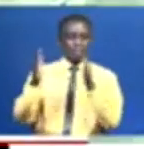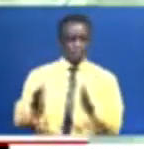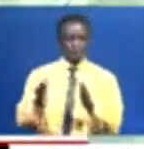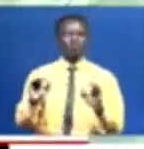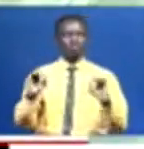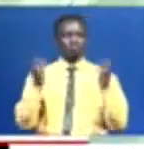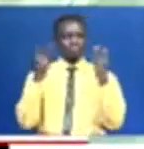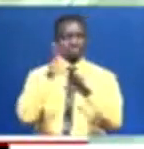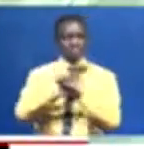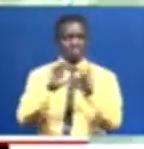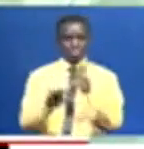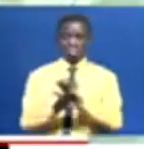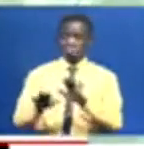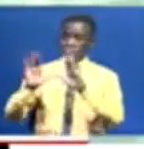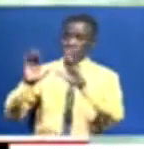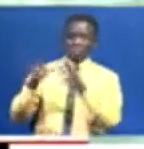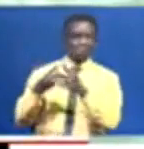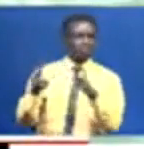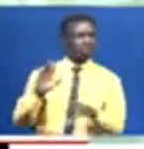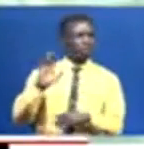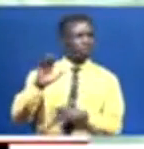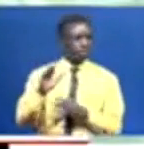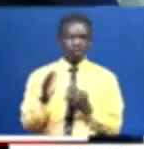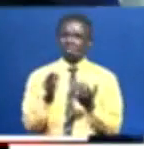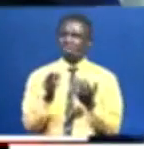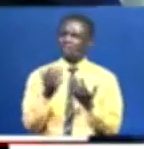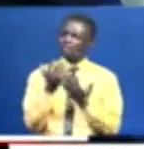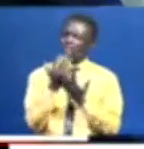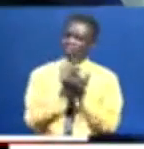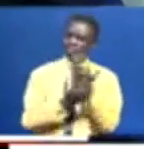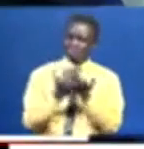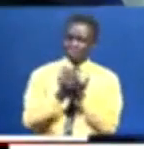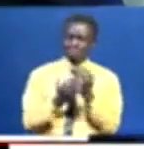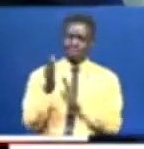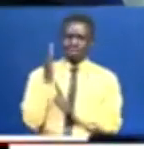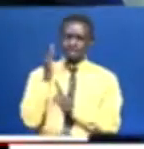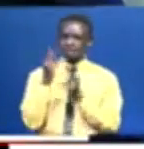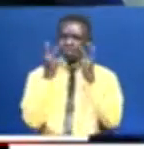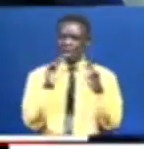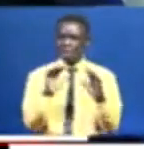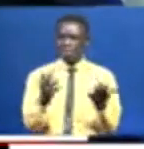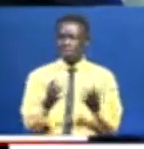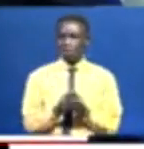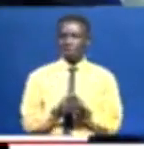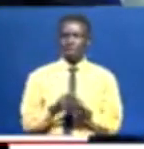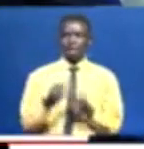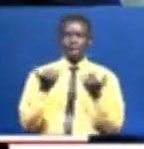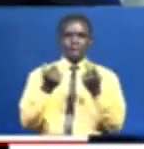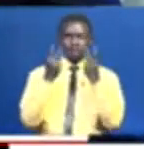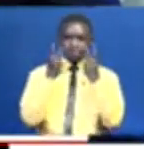the cybersecurity landscape in the country. How is it looking? According to the threat intelligence data that we get